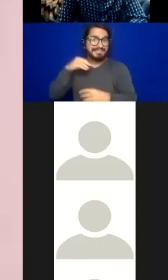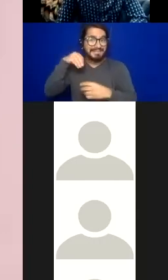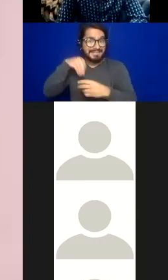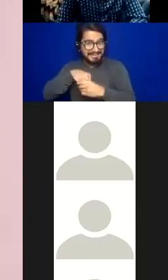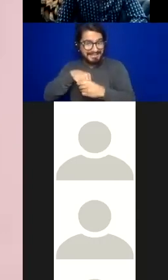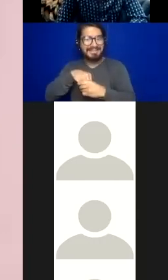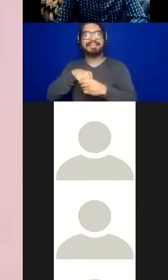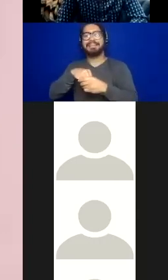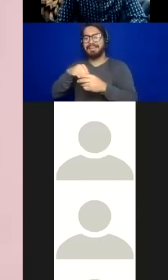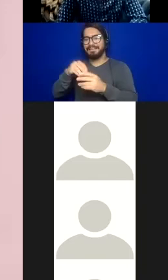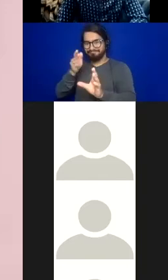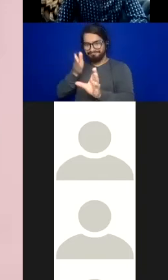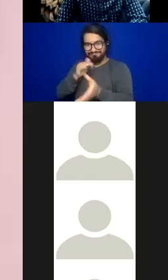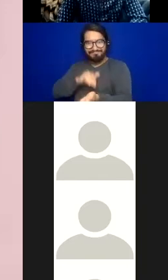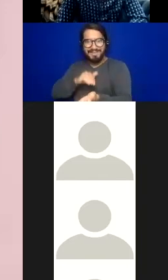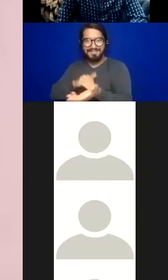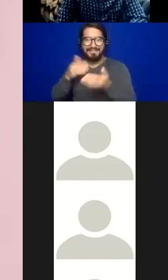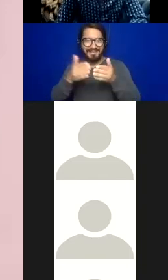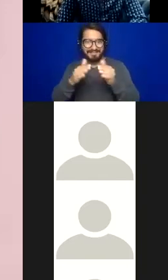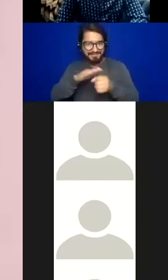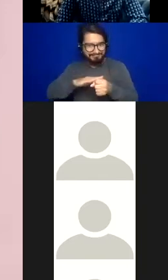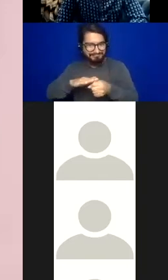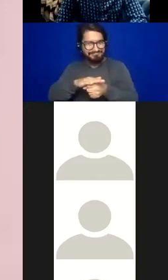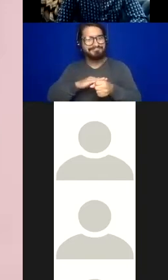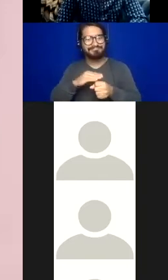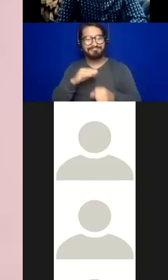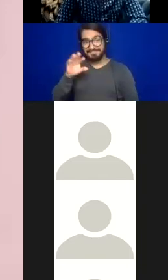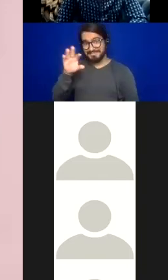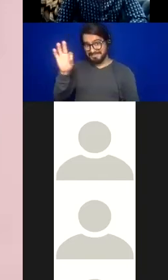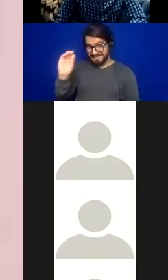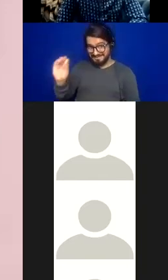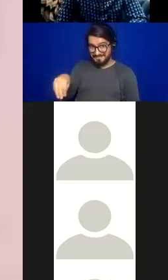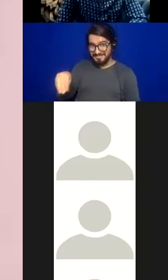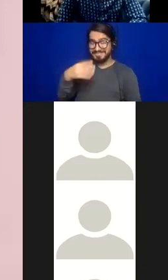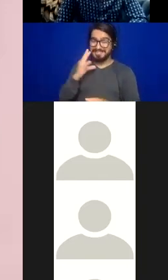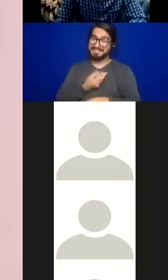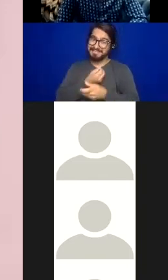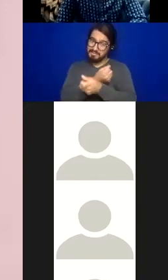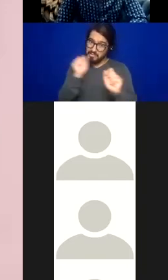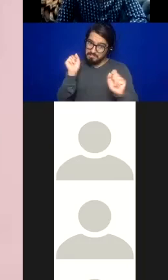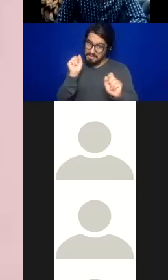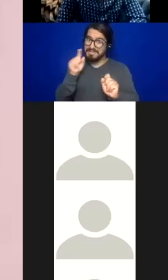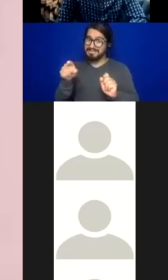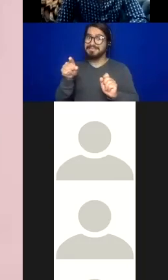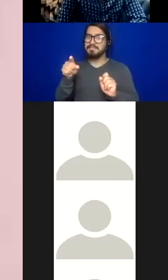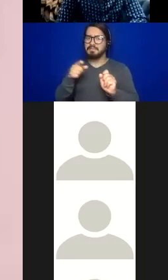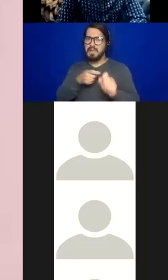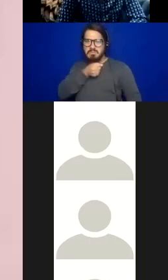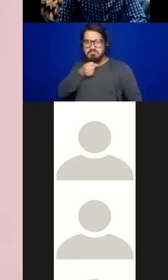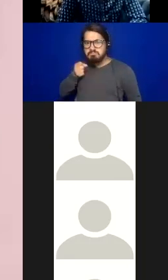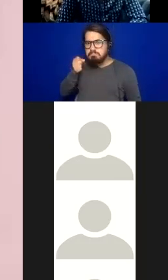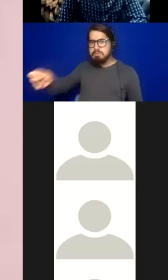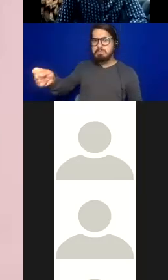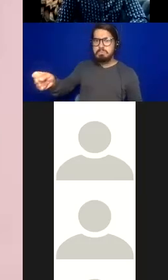settings. 9% of trans survivors reported being forced into mental health care.